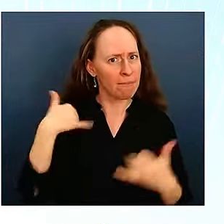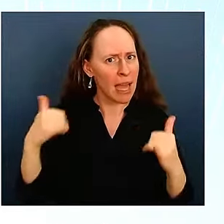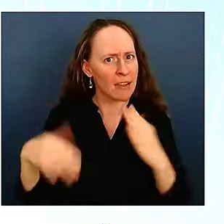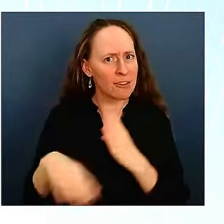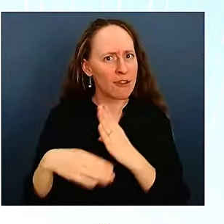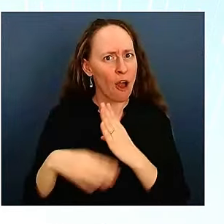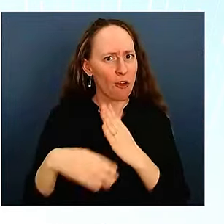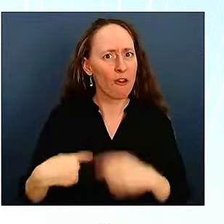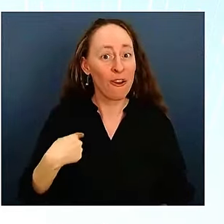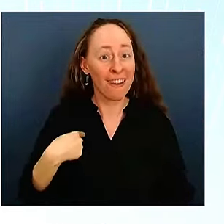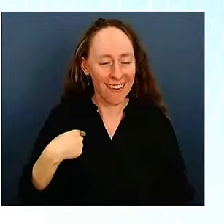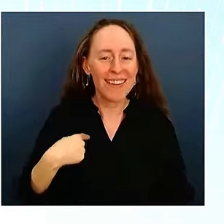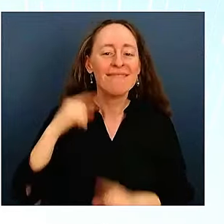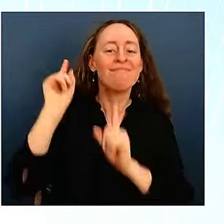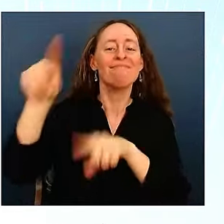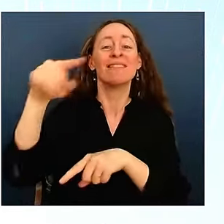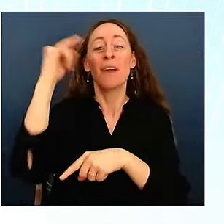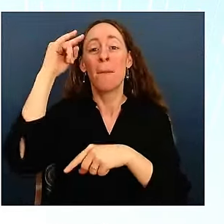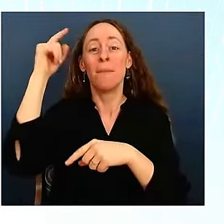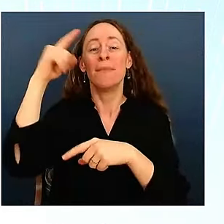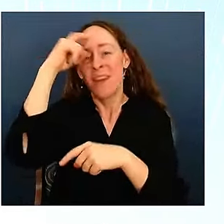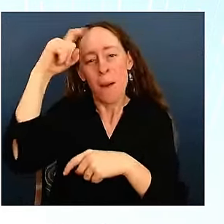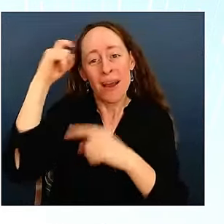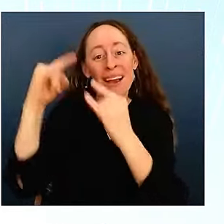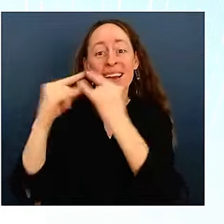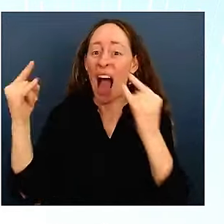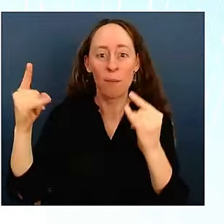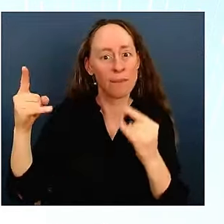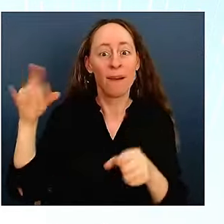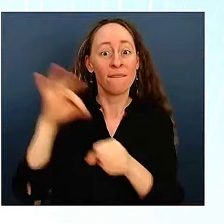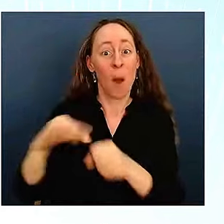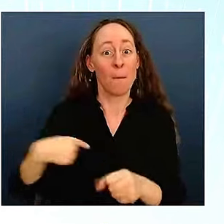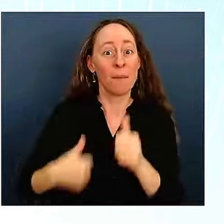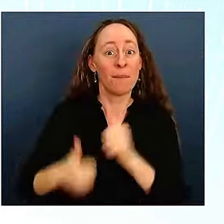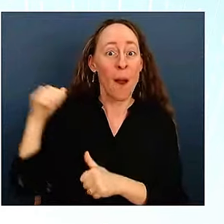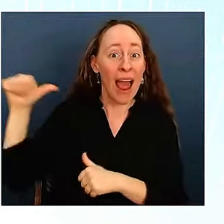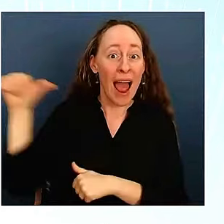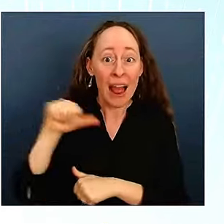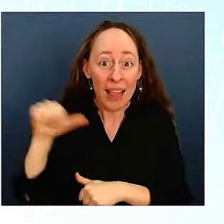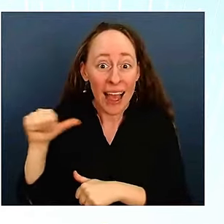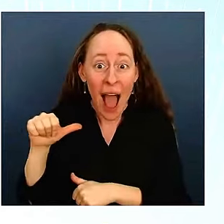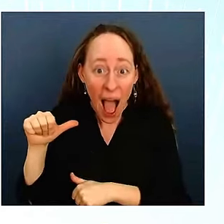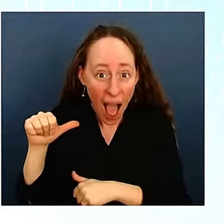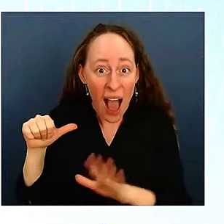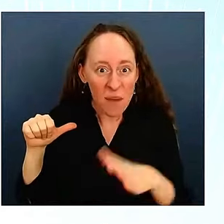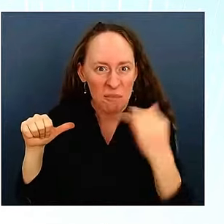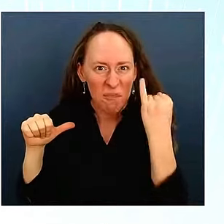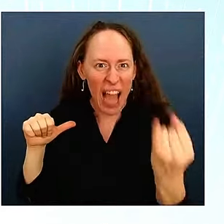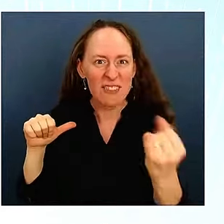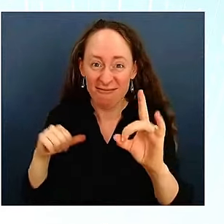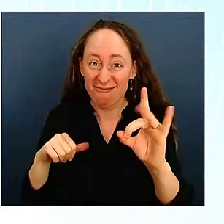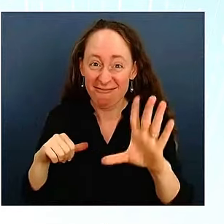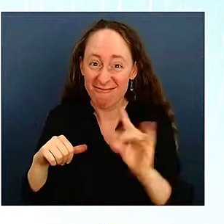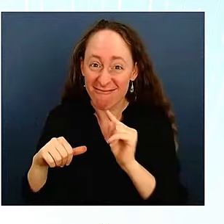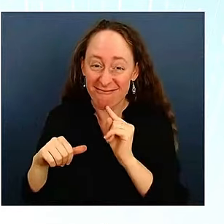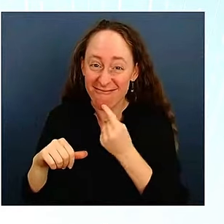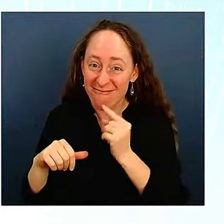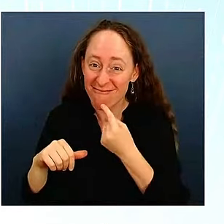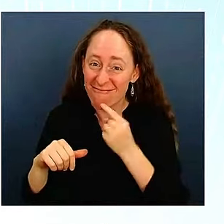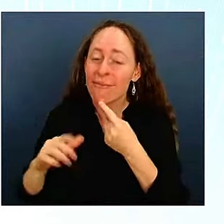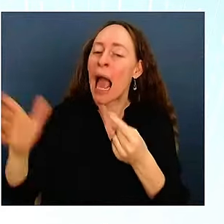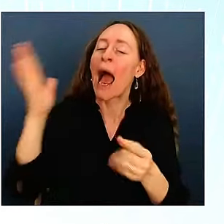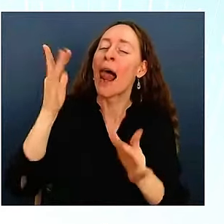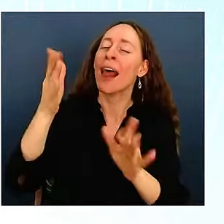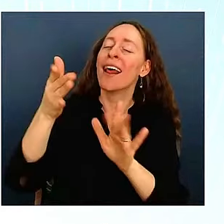And hard to believe now, but I played a lot of soccer, and this was back in the 70s. Later in